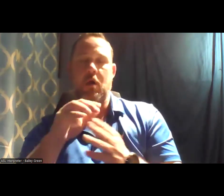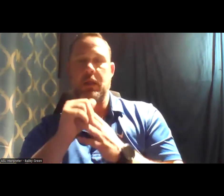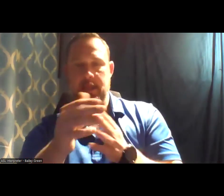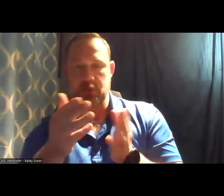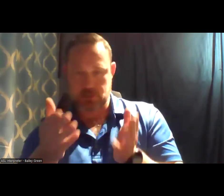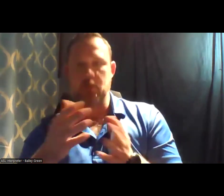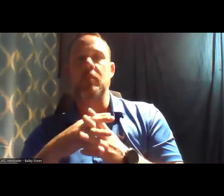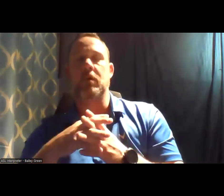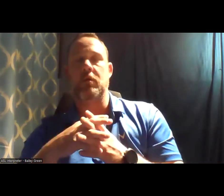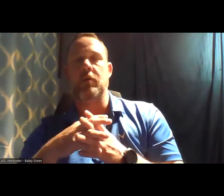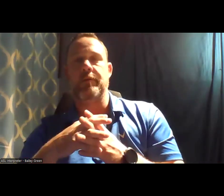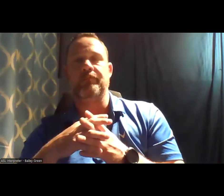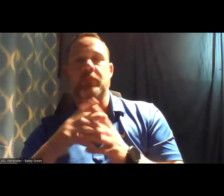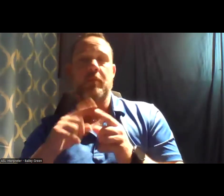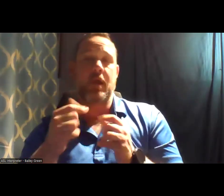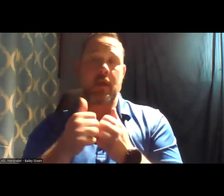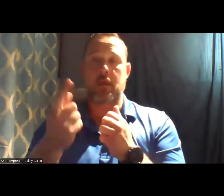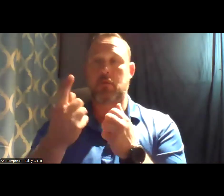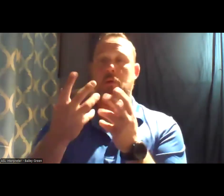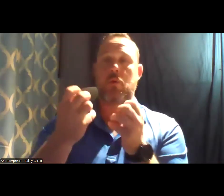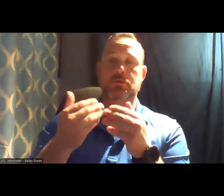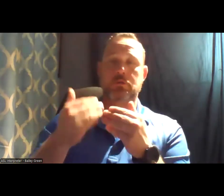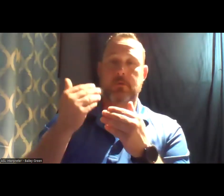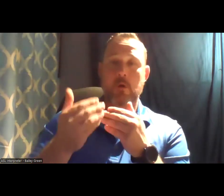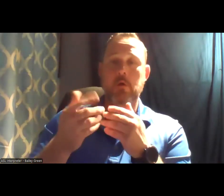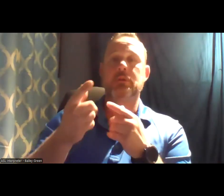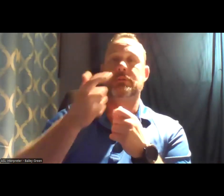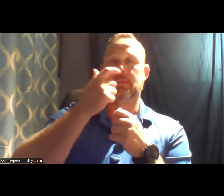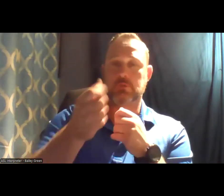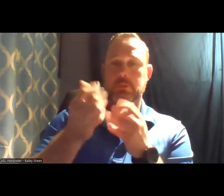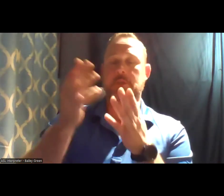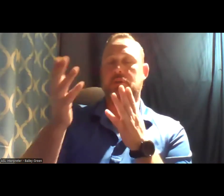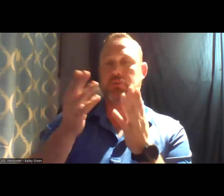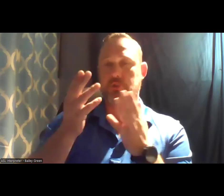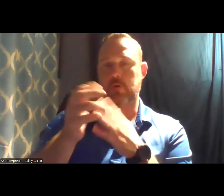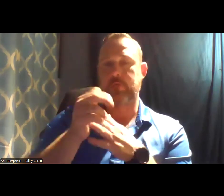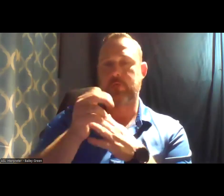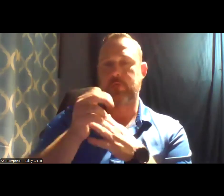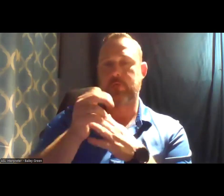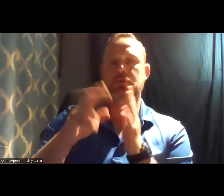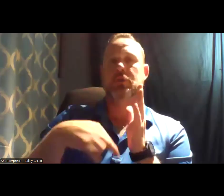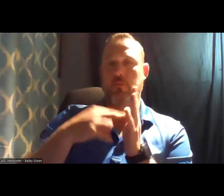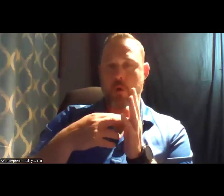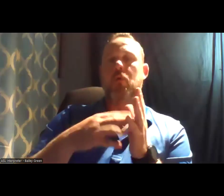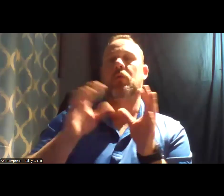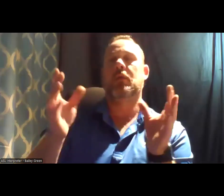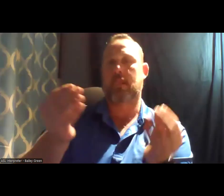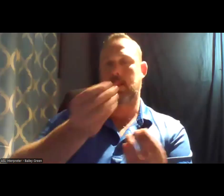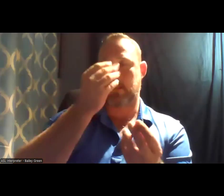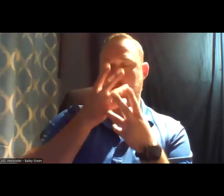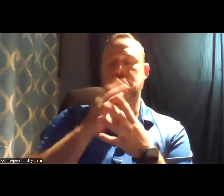but if anyone wants to step forward, is interested in serving in a leadership role, please do let us